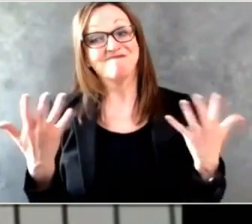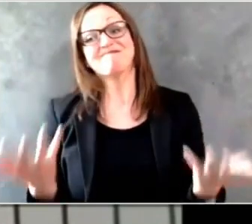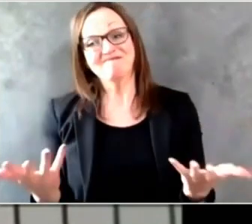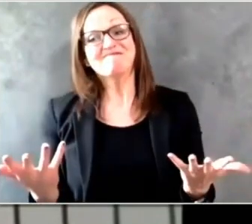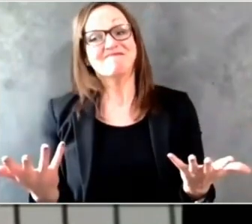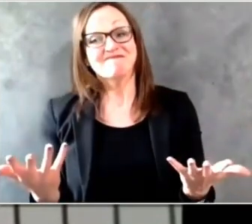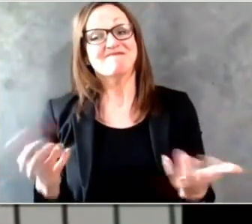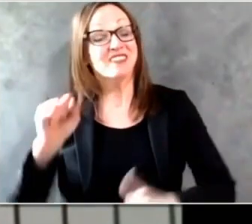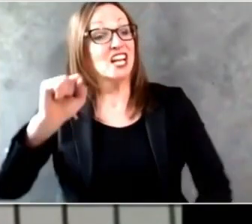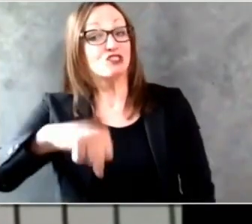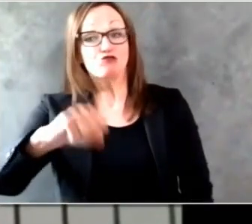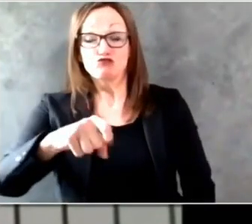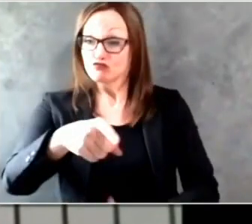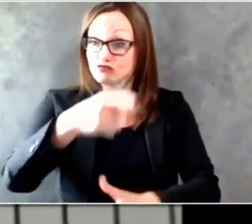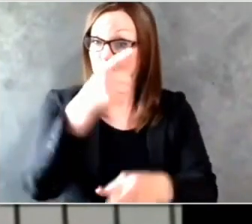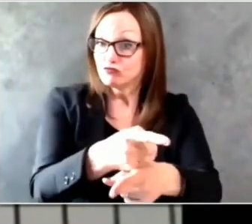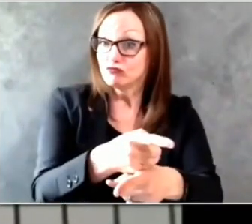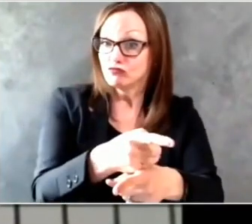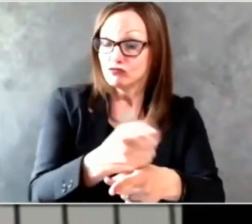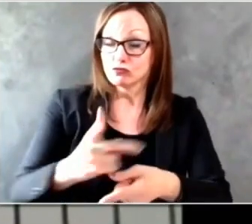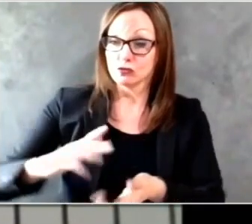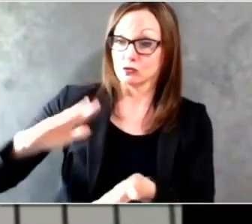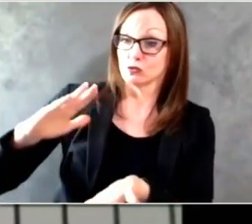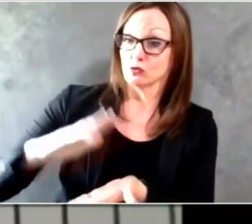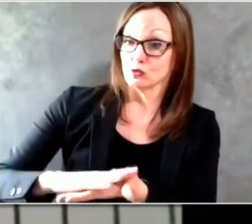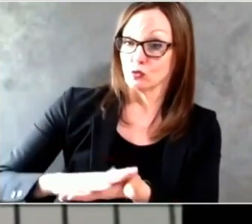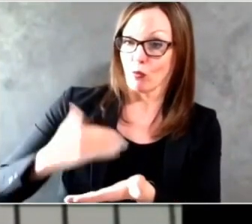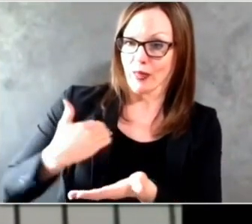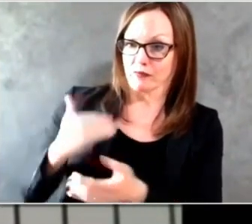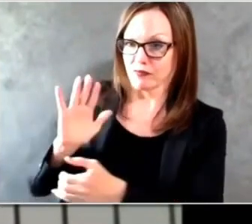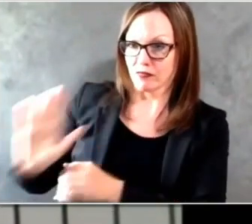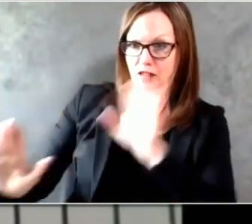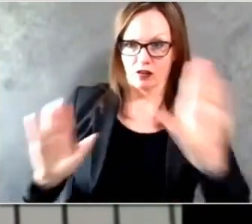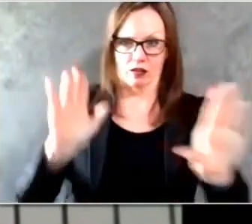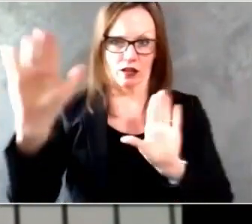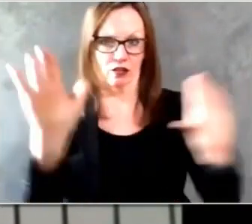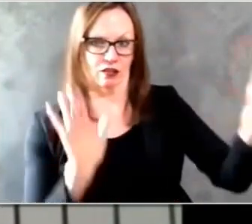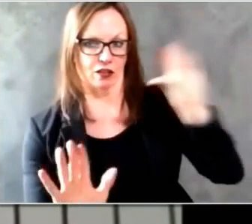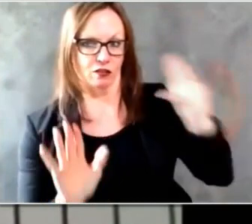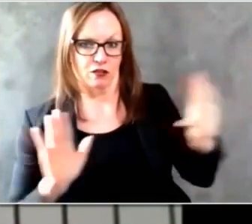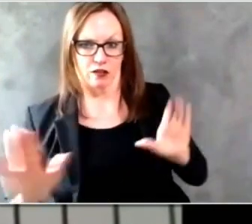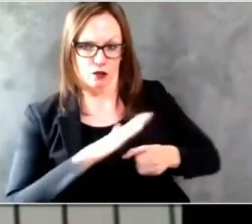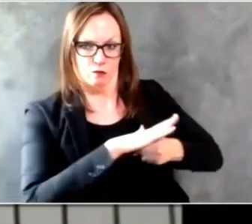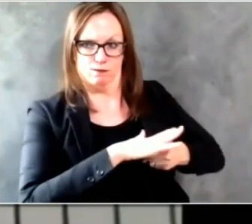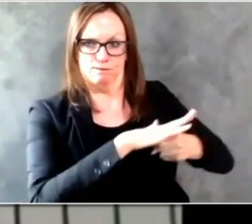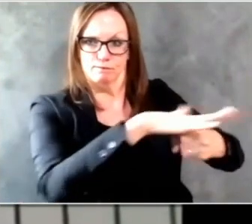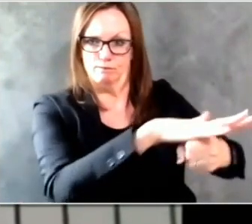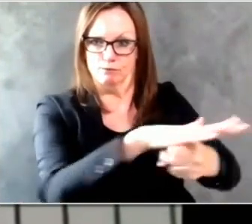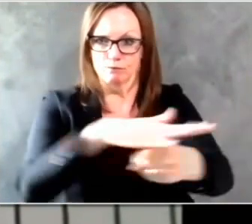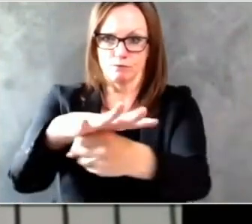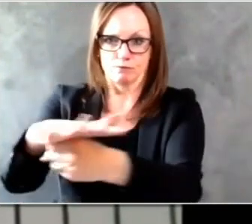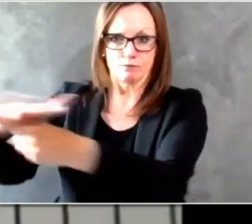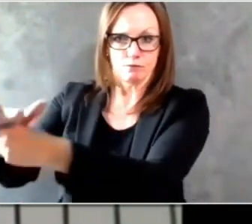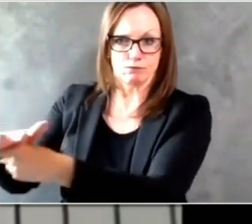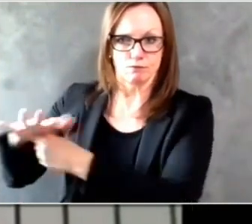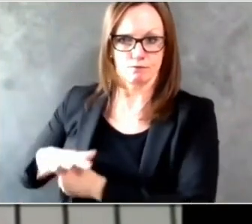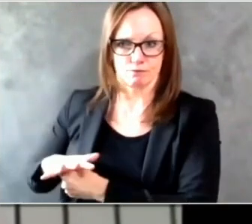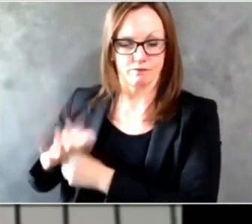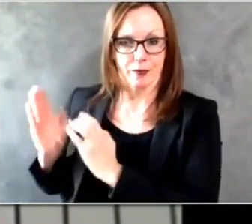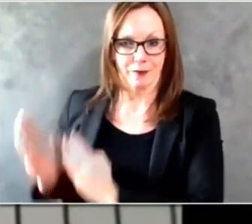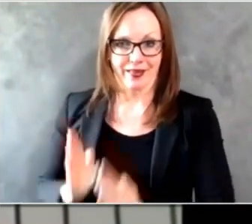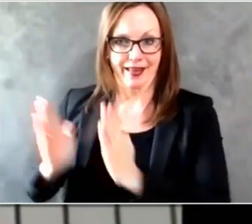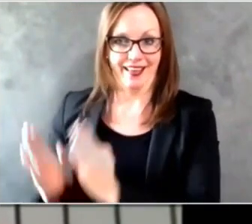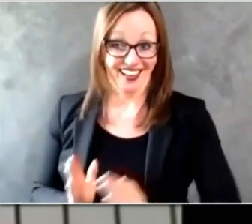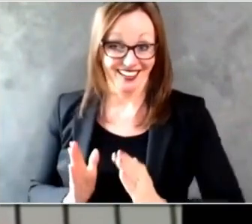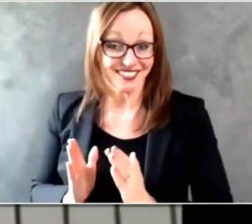out the best way forward with reopening schools. our department